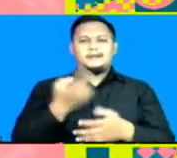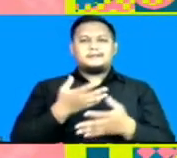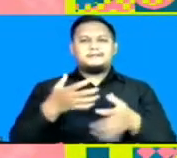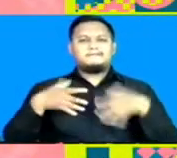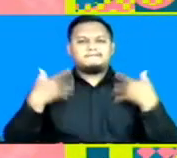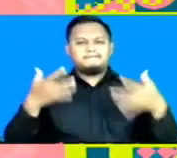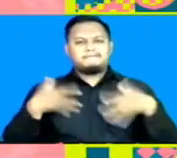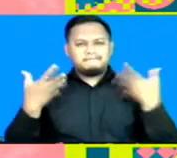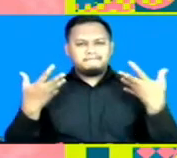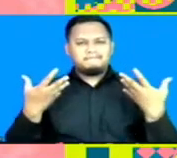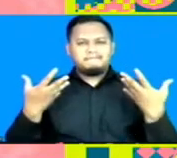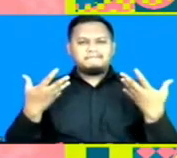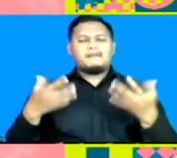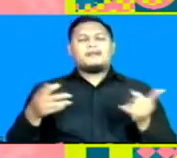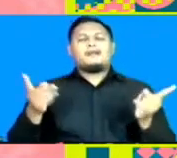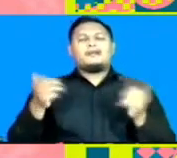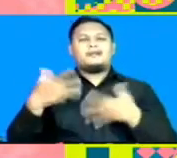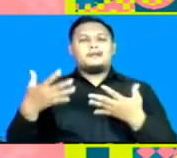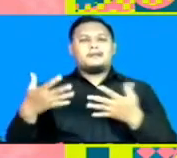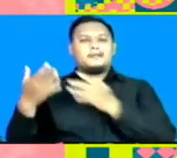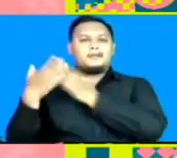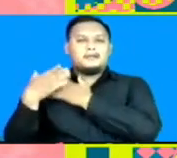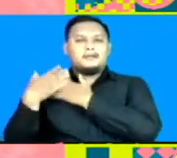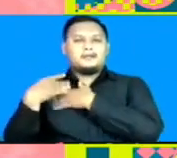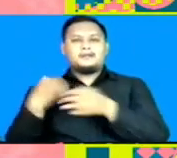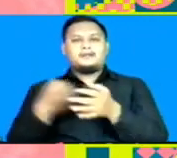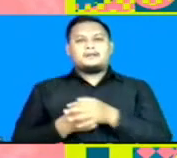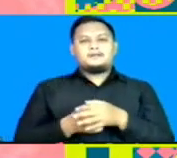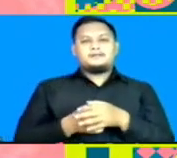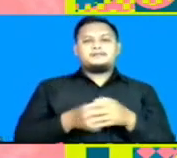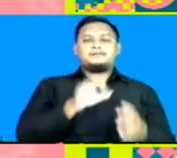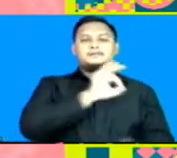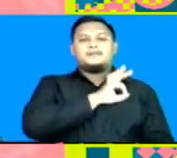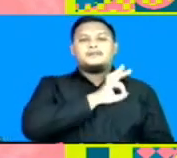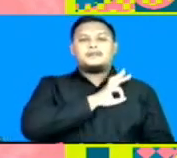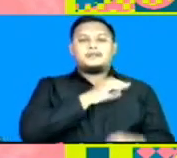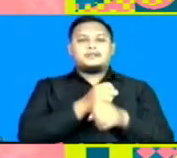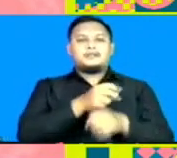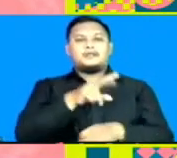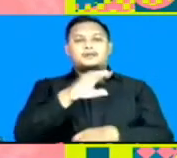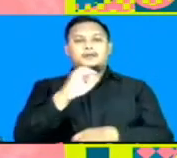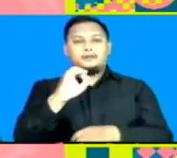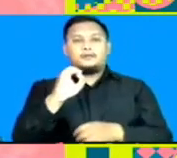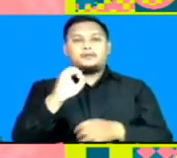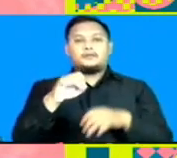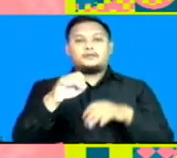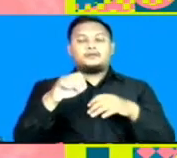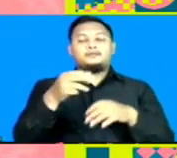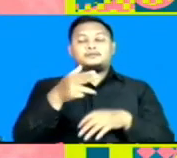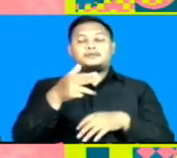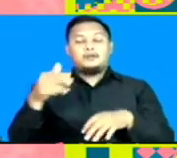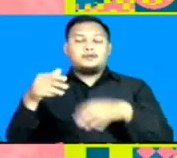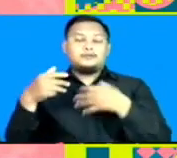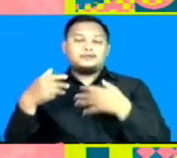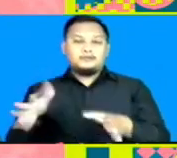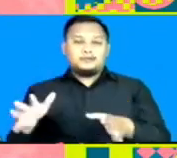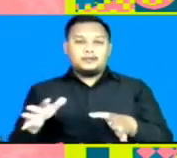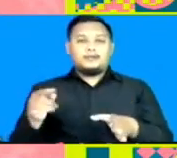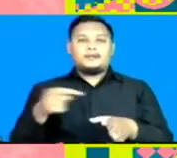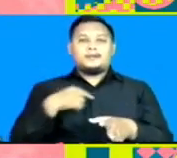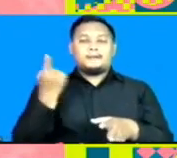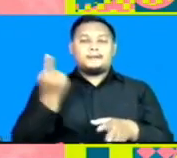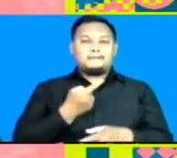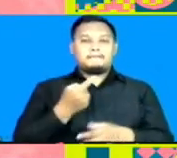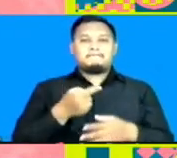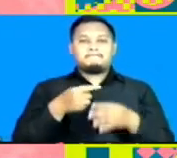big honor for India and for us. We're very excited about that. We think India offers